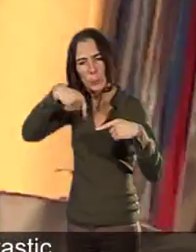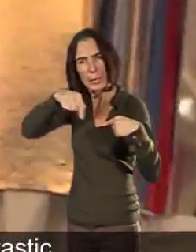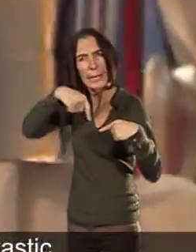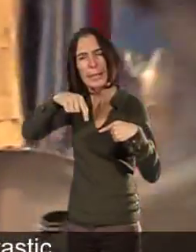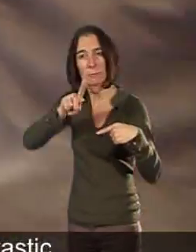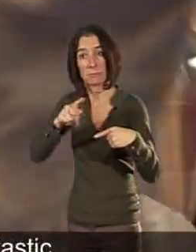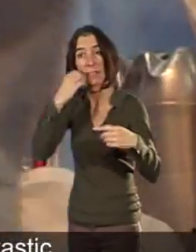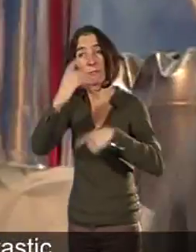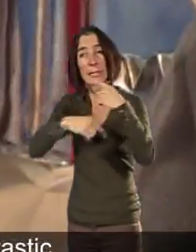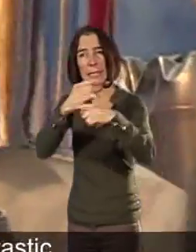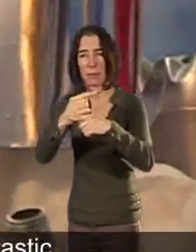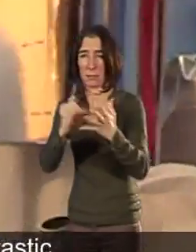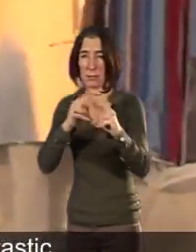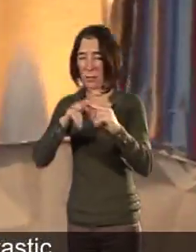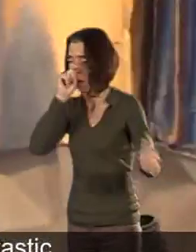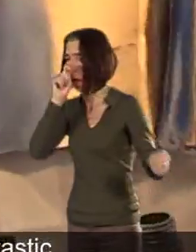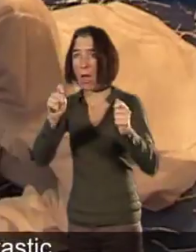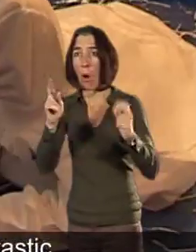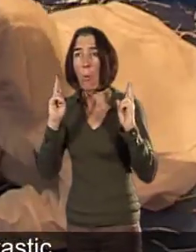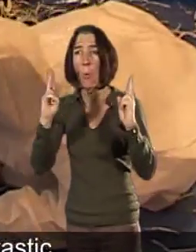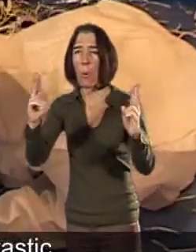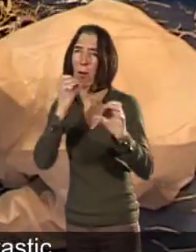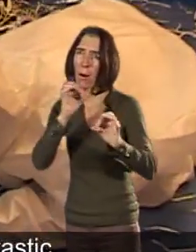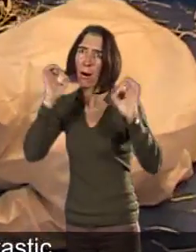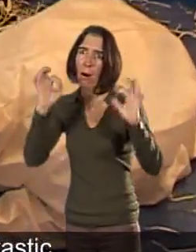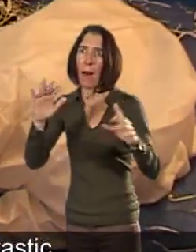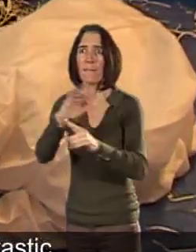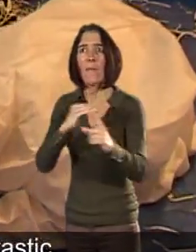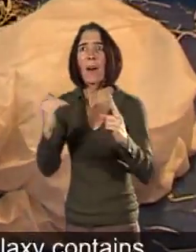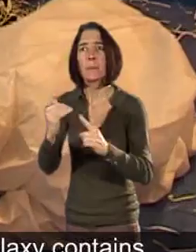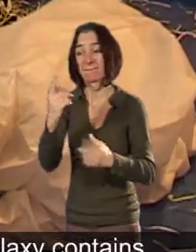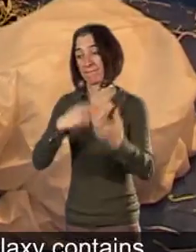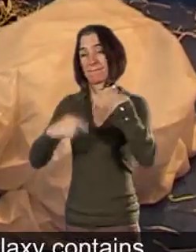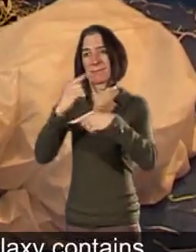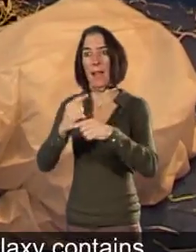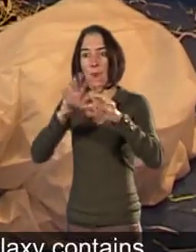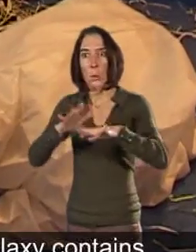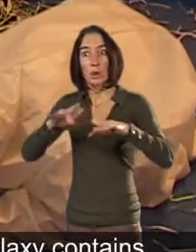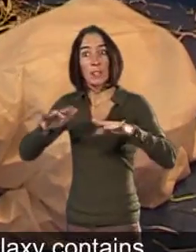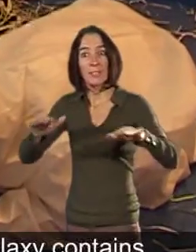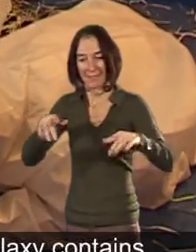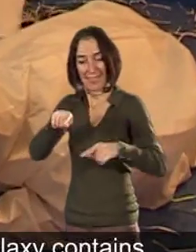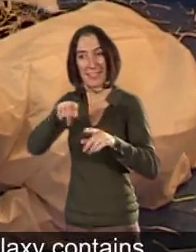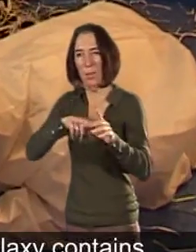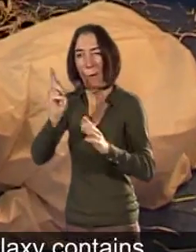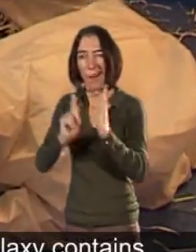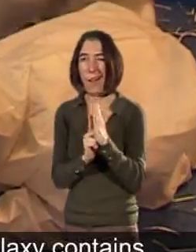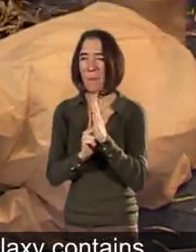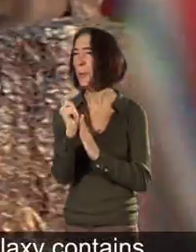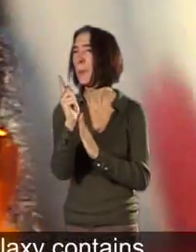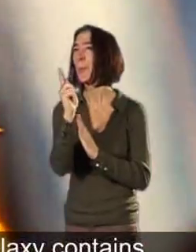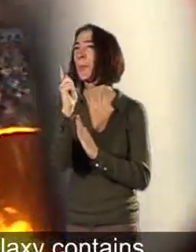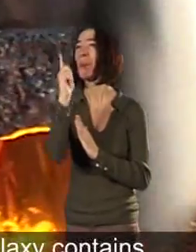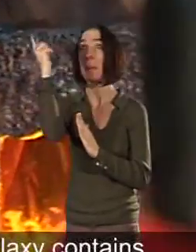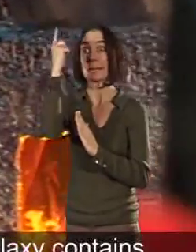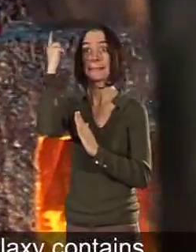staff transform the school hall into a fantastic environment. Last year it was the ocean, this year it's space. This year's